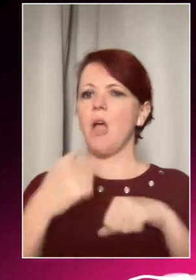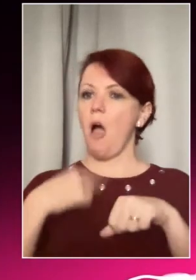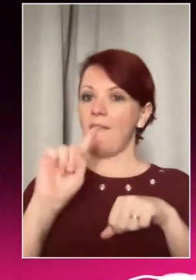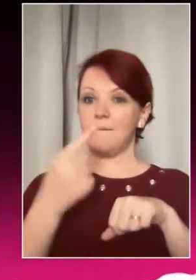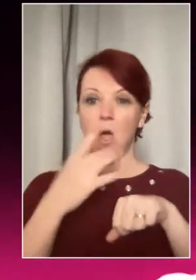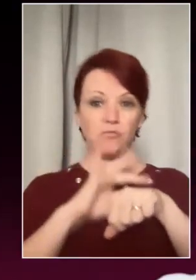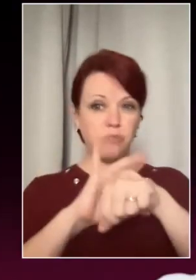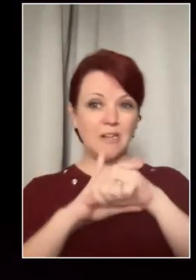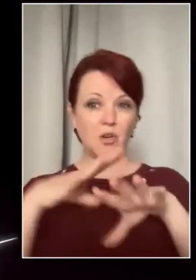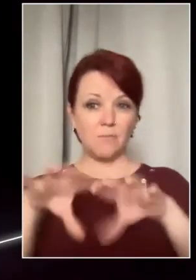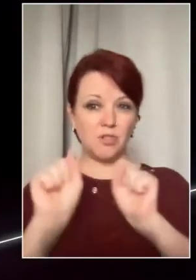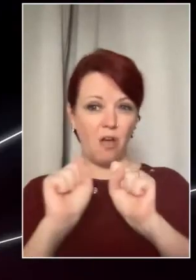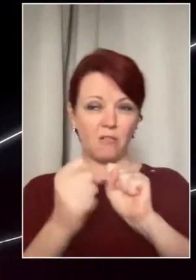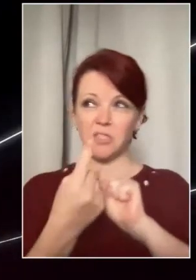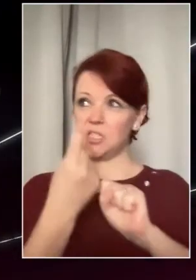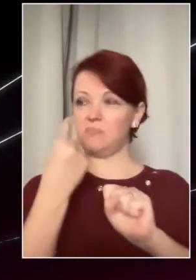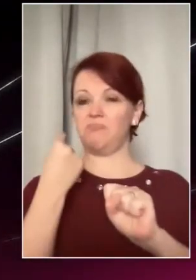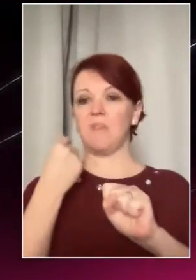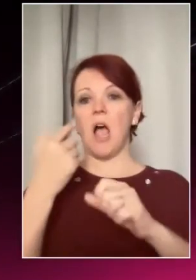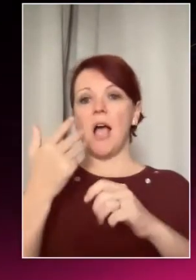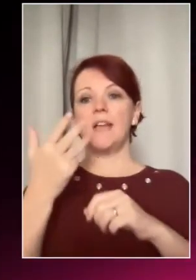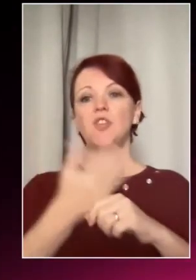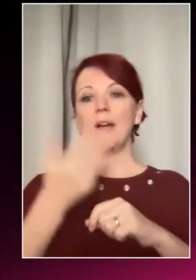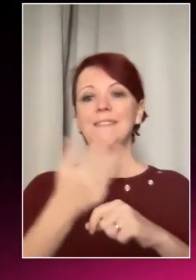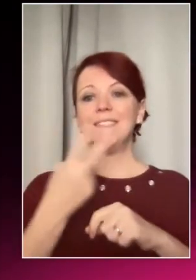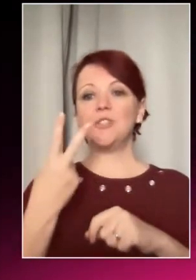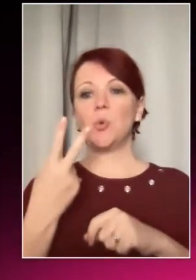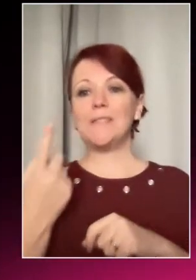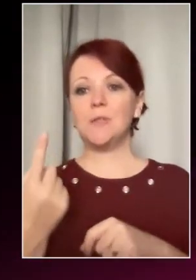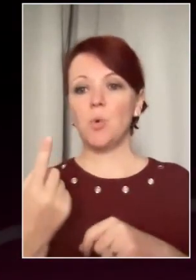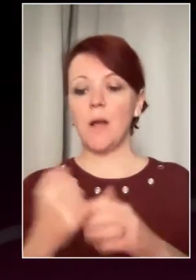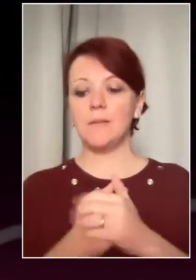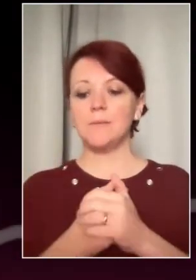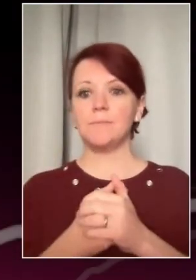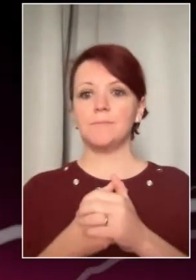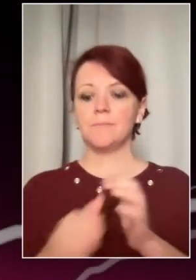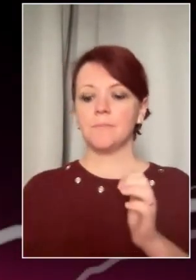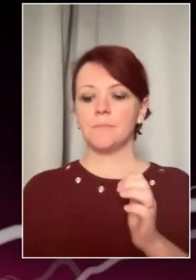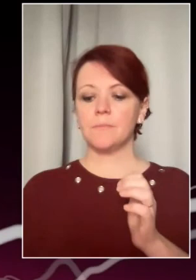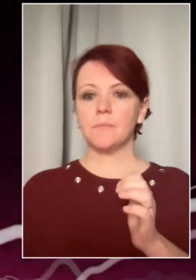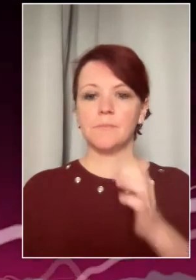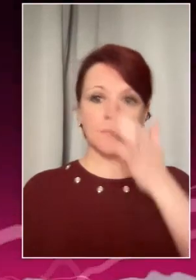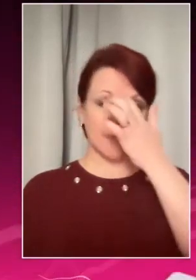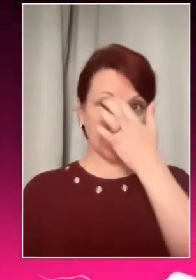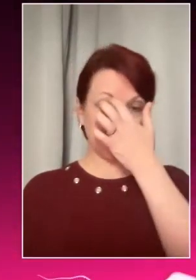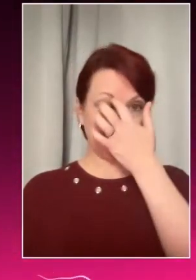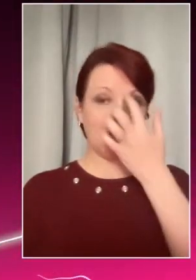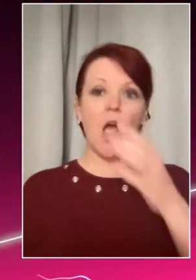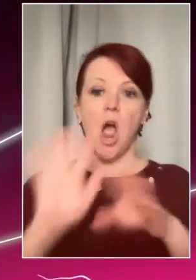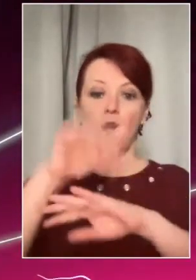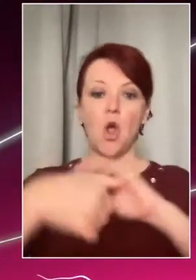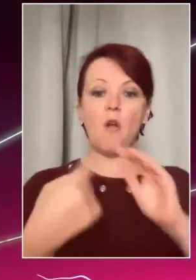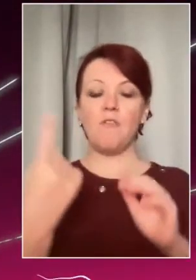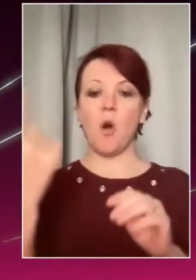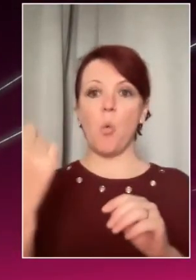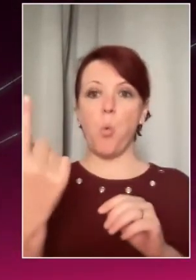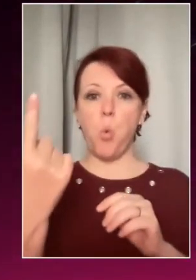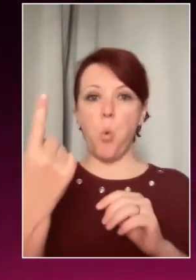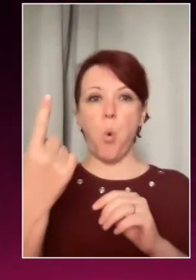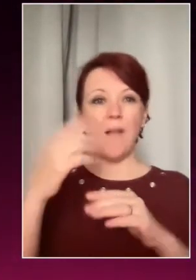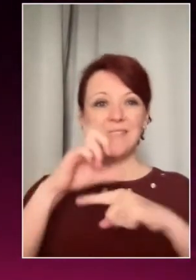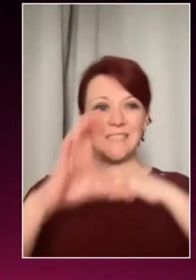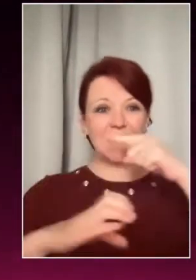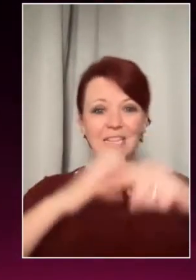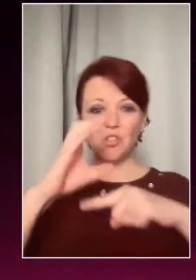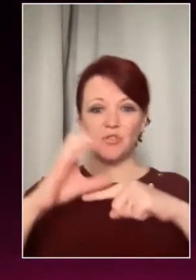apprentices started training in 1921, and over a century later, we've proudly maintained that tradition by offering